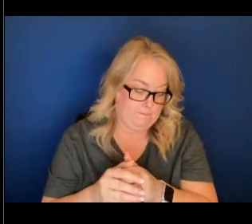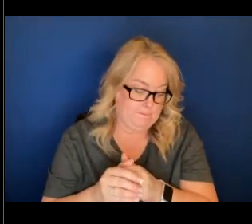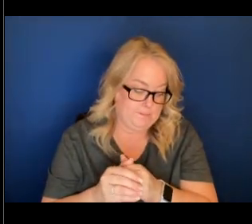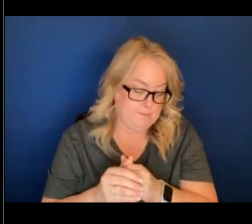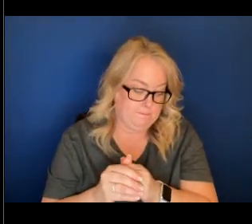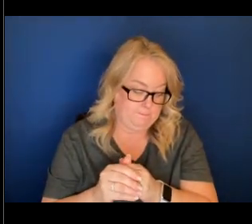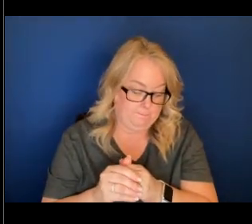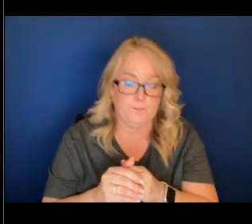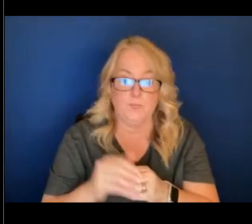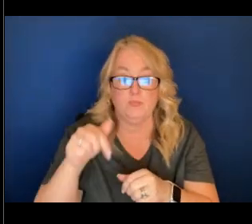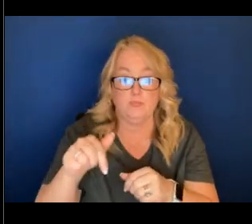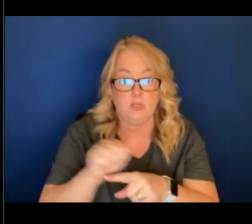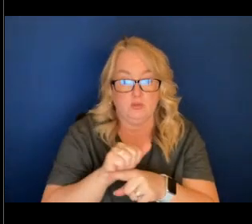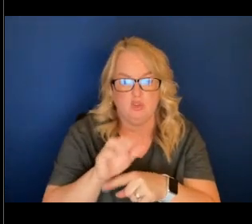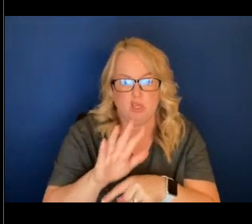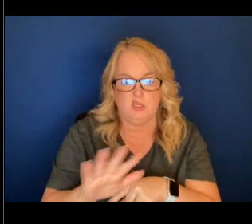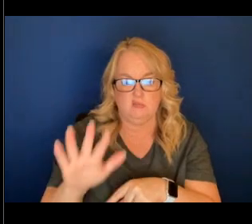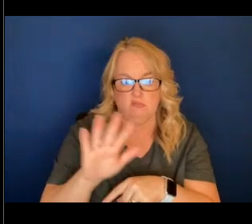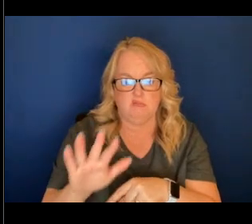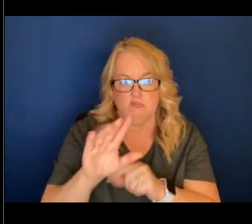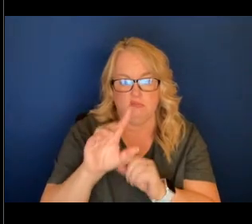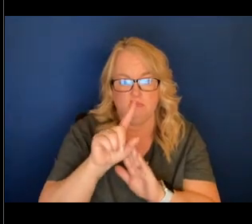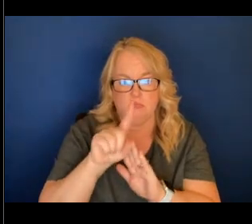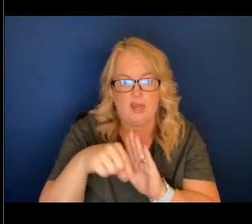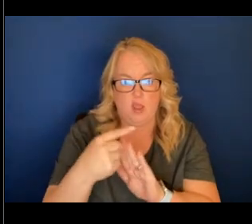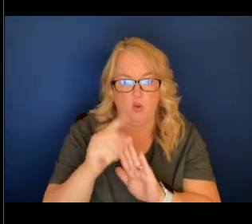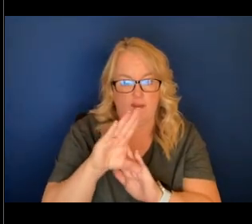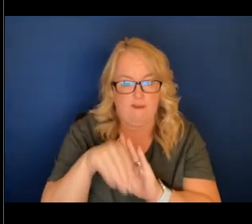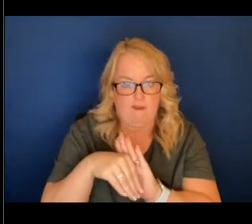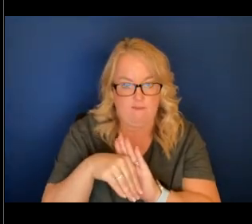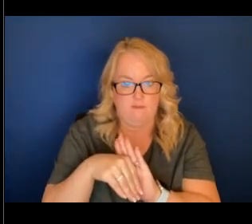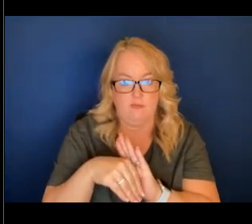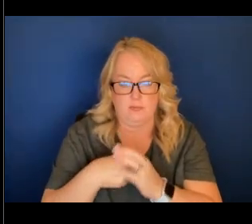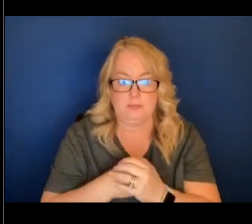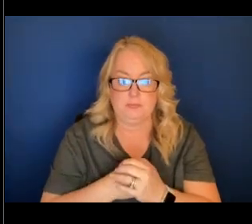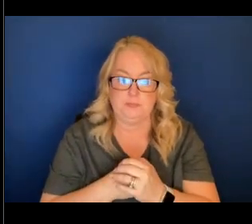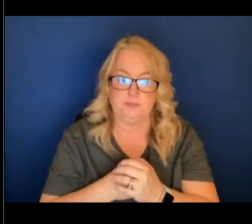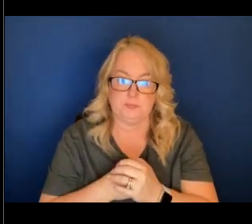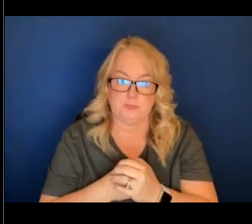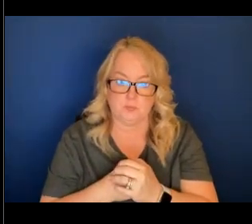This training is approximately an hour and a half in length.